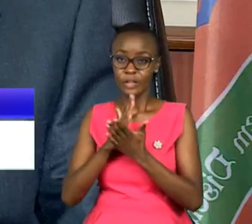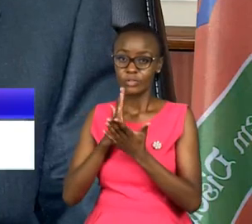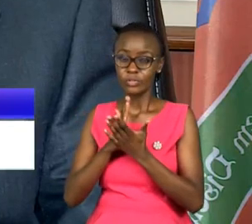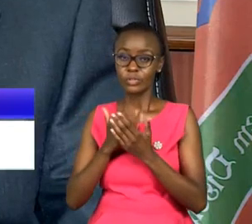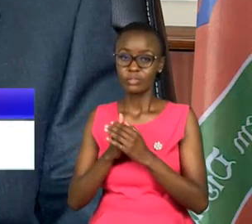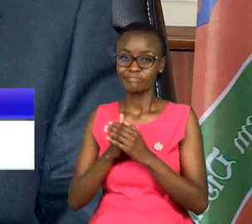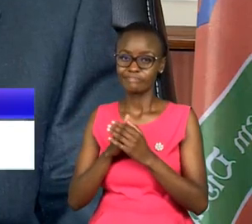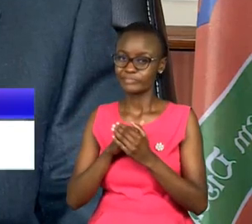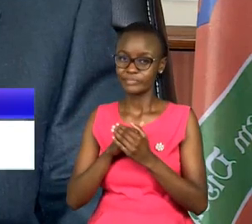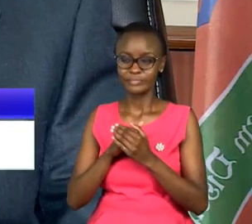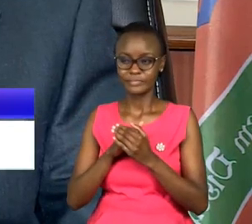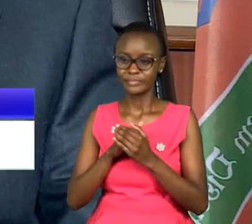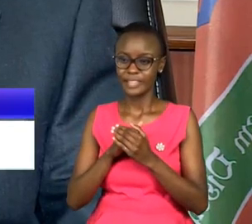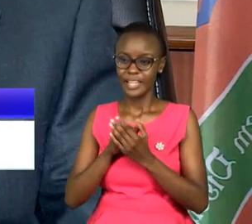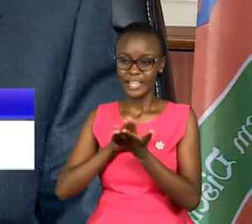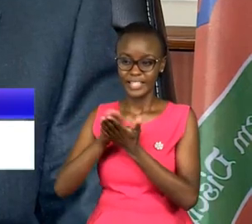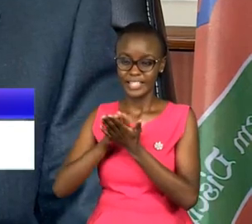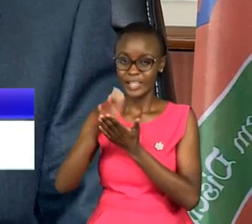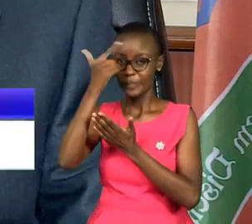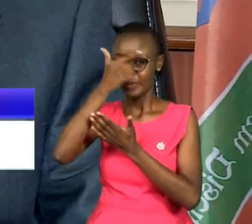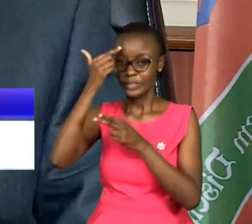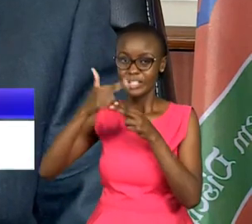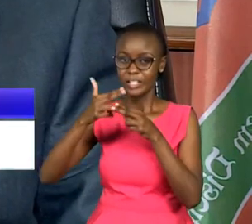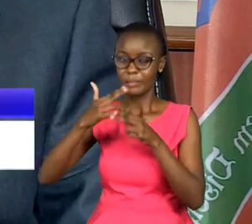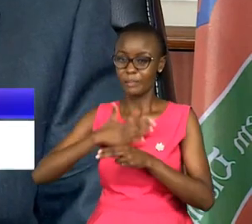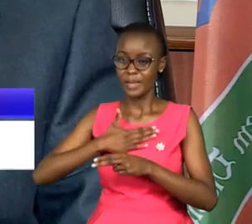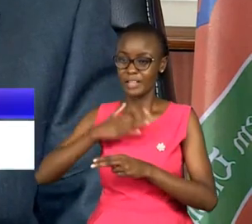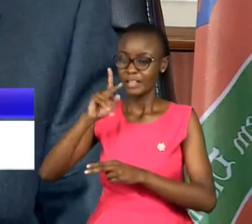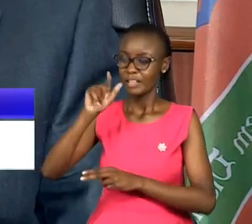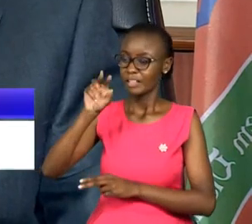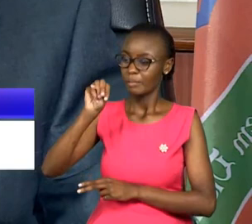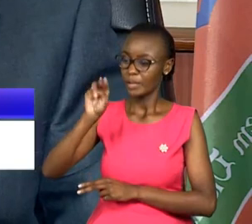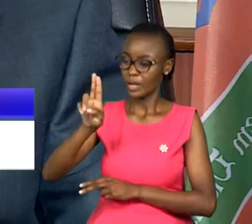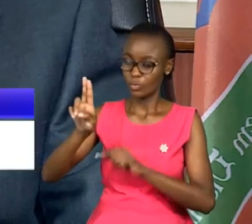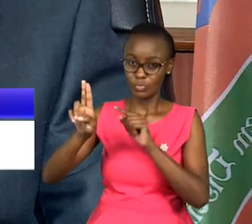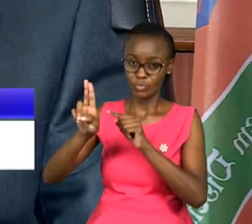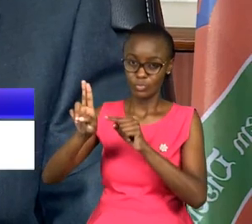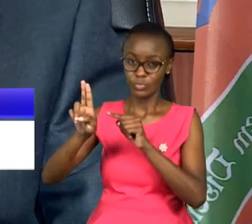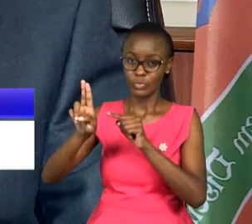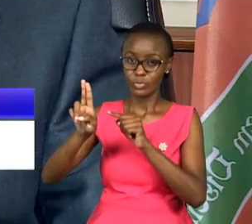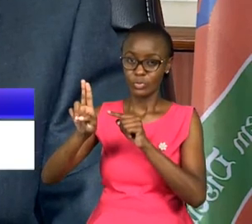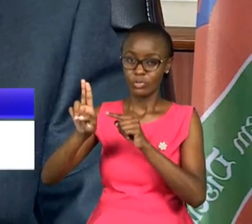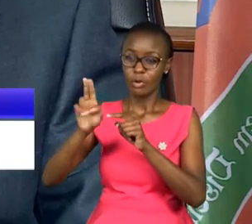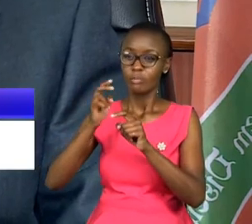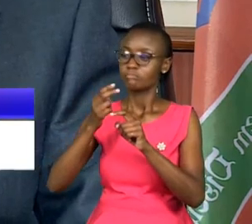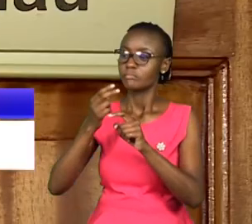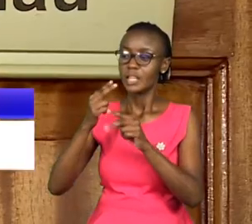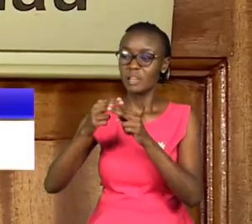how it happened that my name's Kamaunga Mau came to be. Kamau is my name. I'm named after my